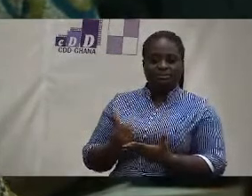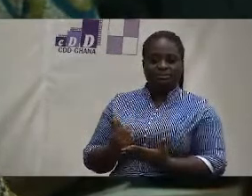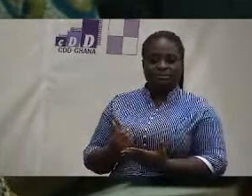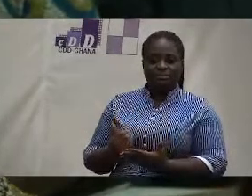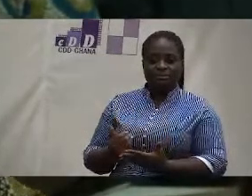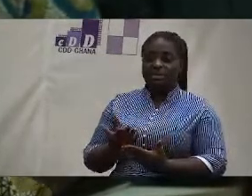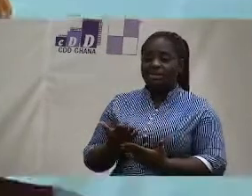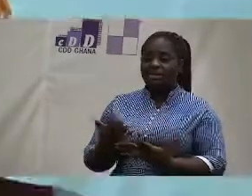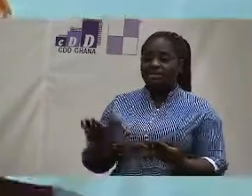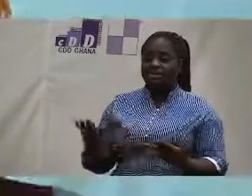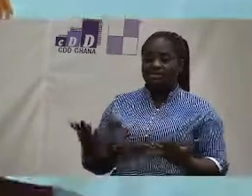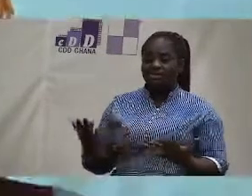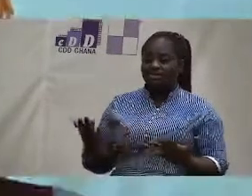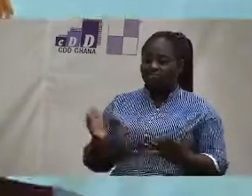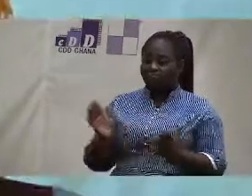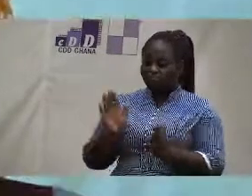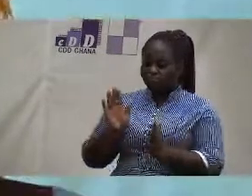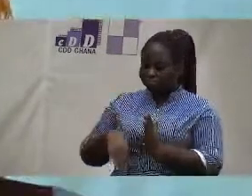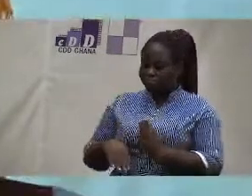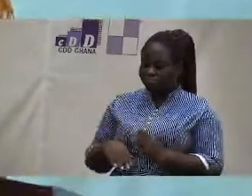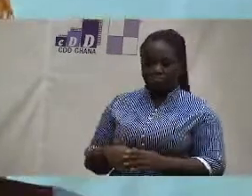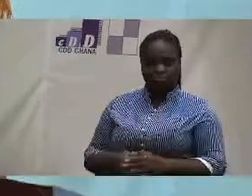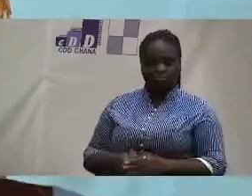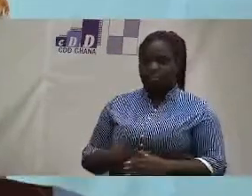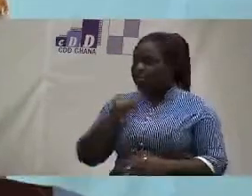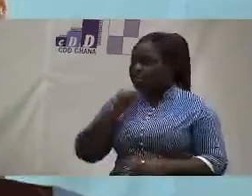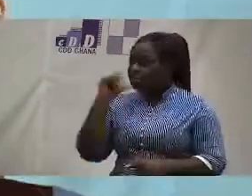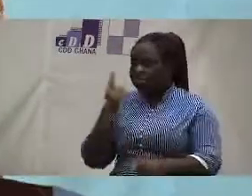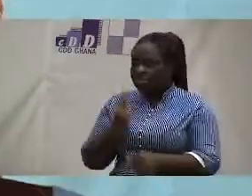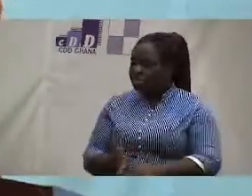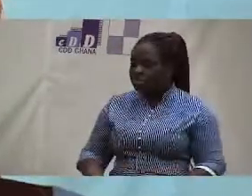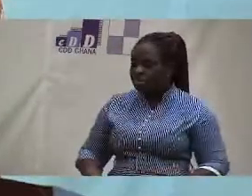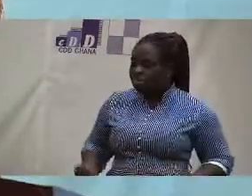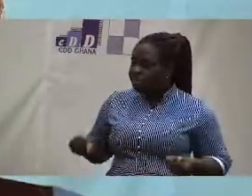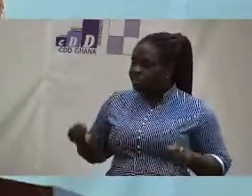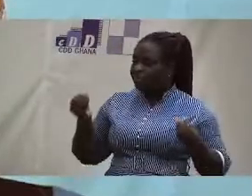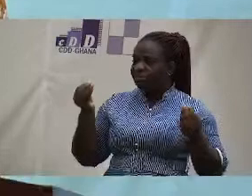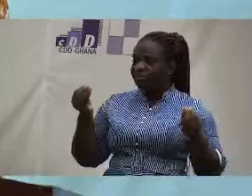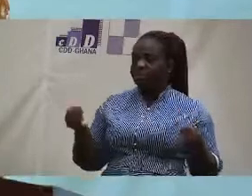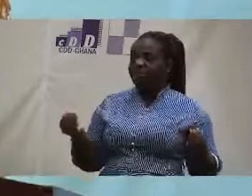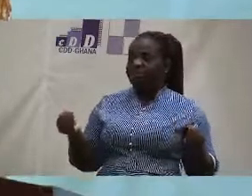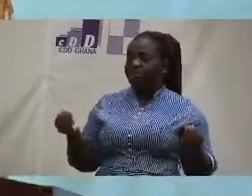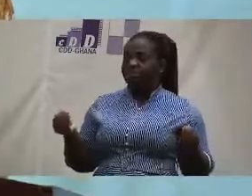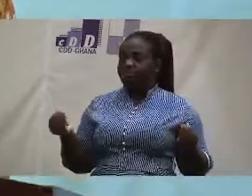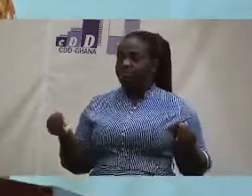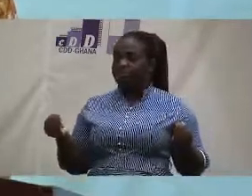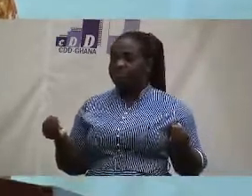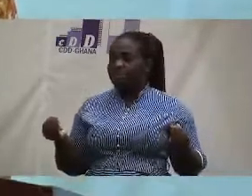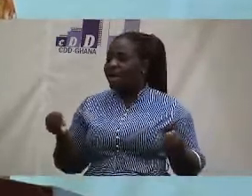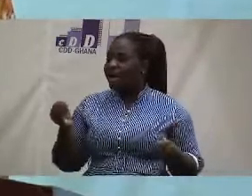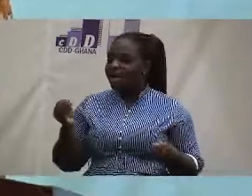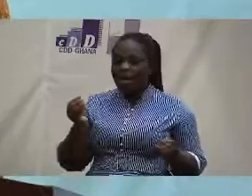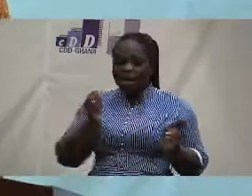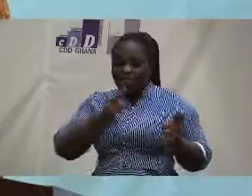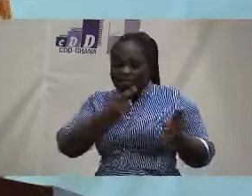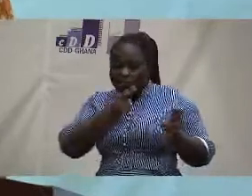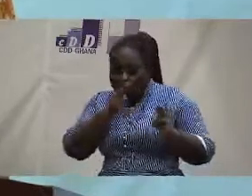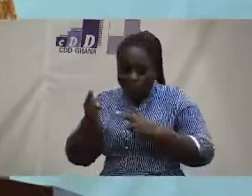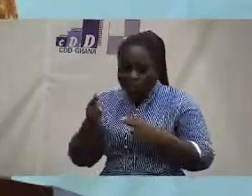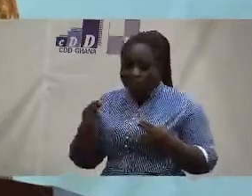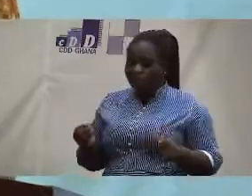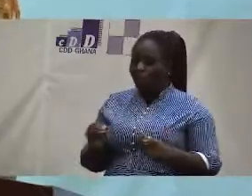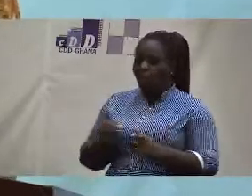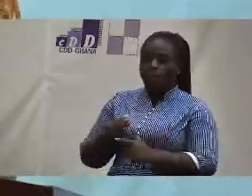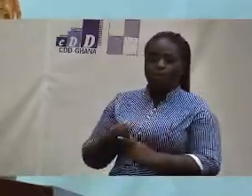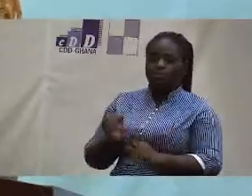this shrinking civic space. It's not just providing arms or providing